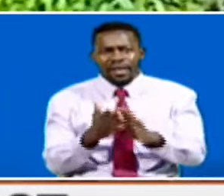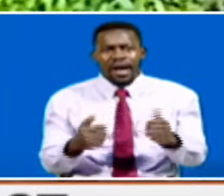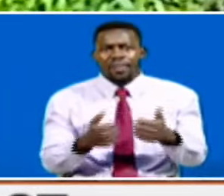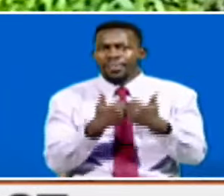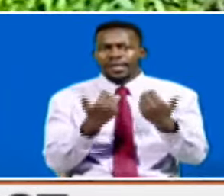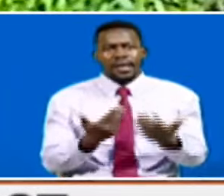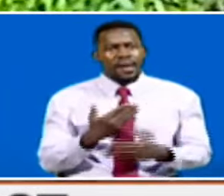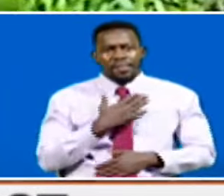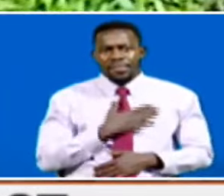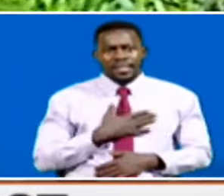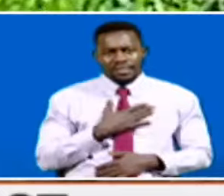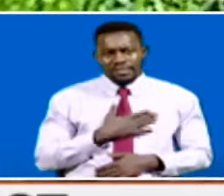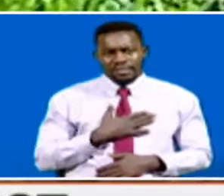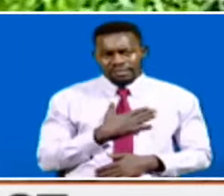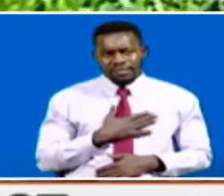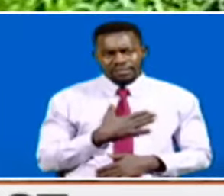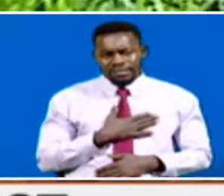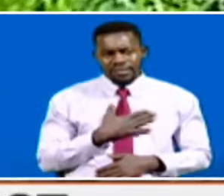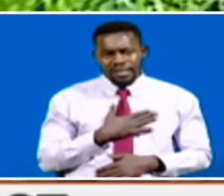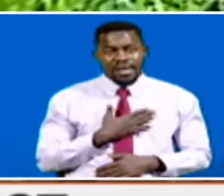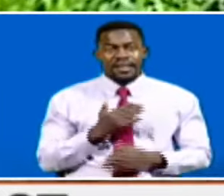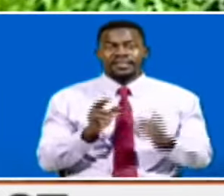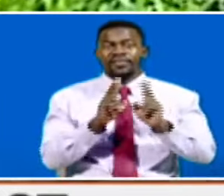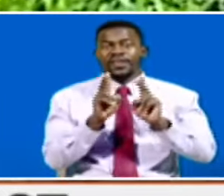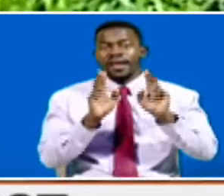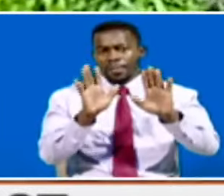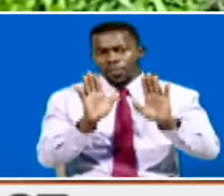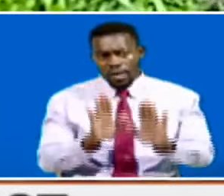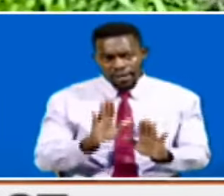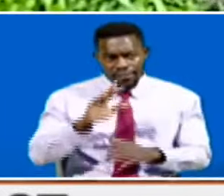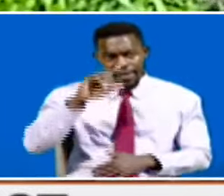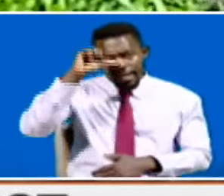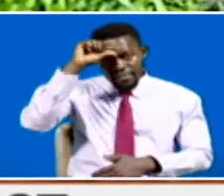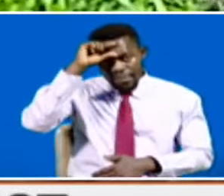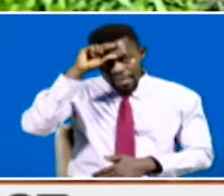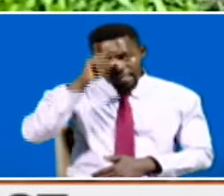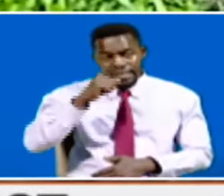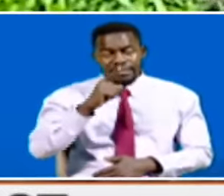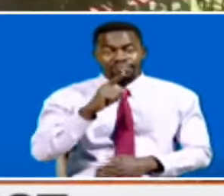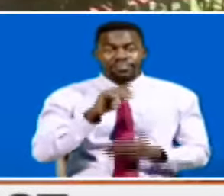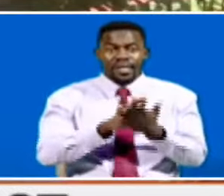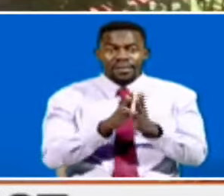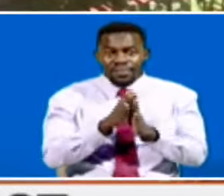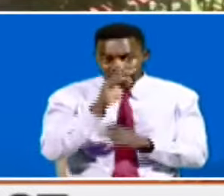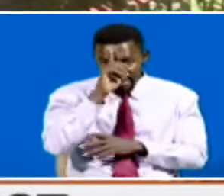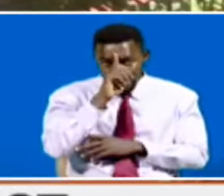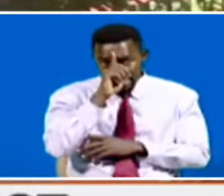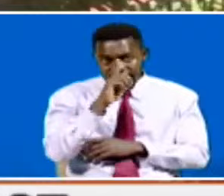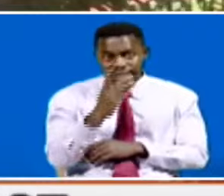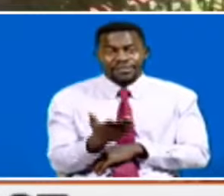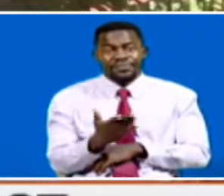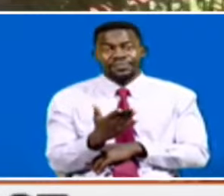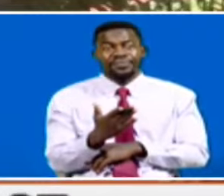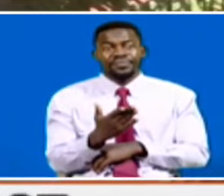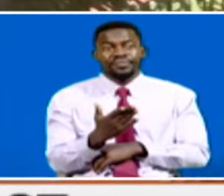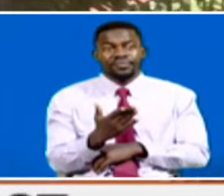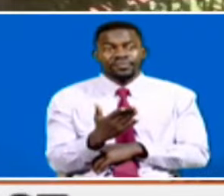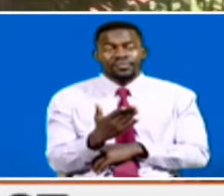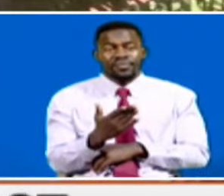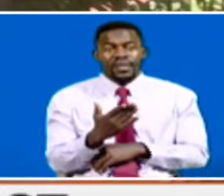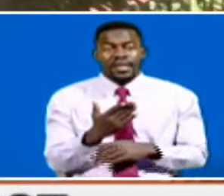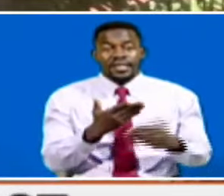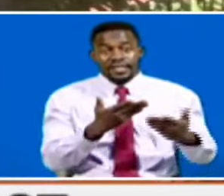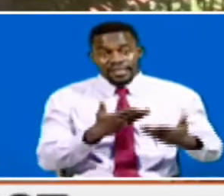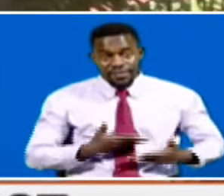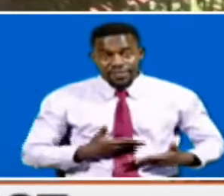and staff, it is important that the government took that matter seriously. We are being told that that file